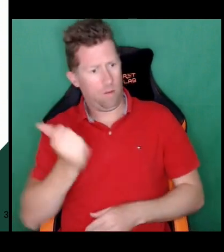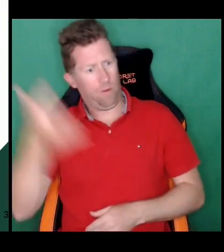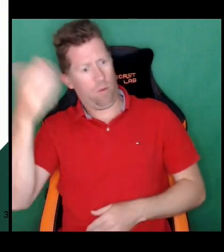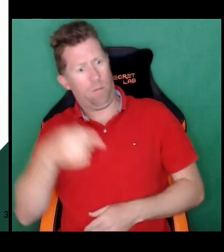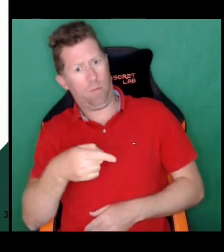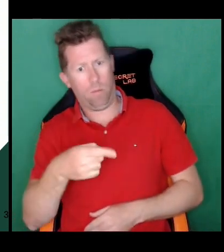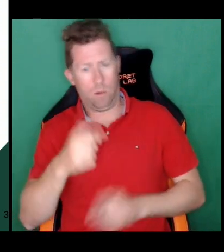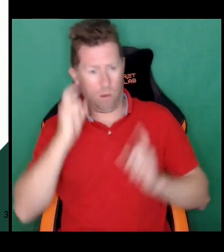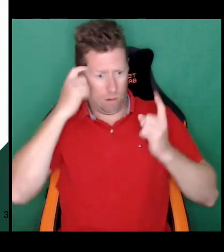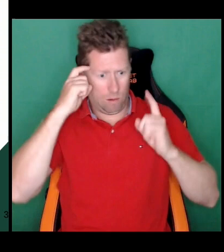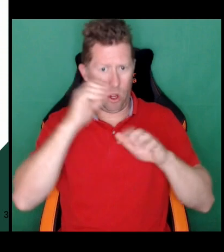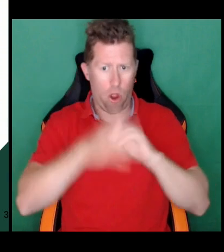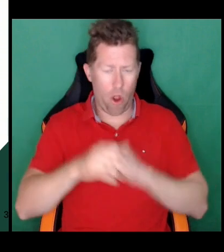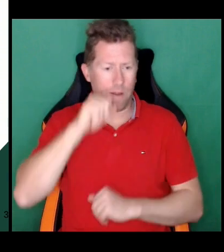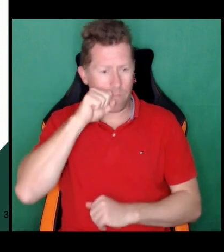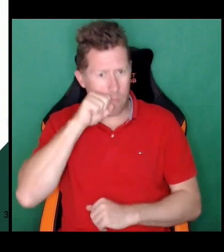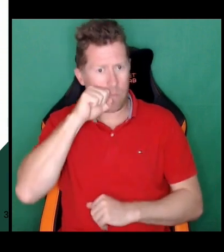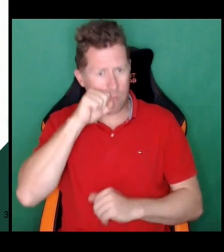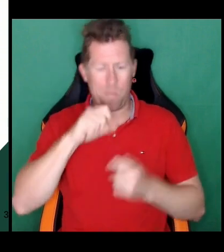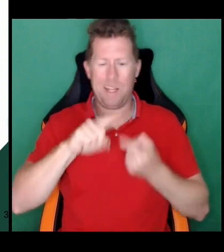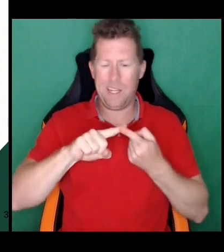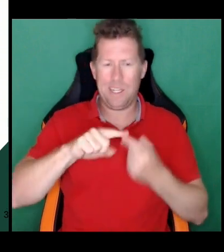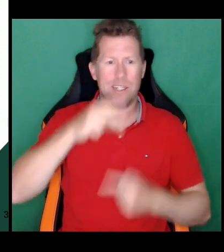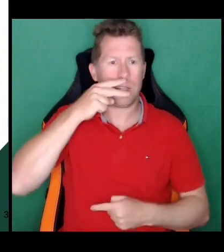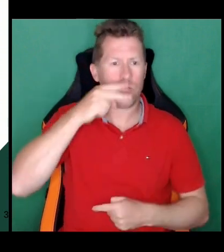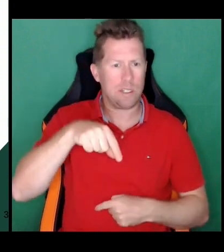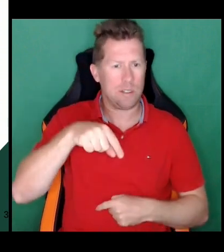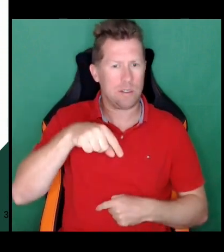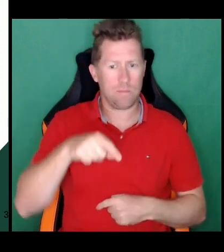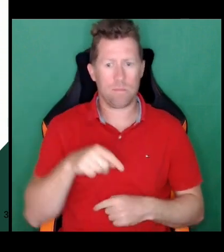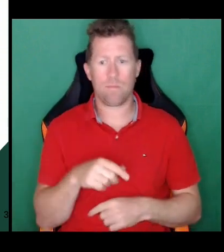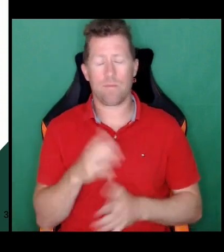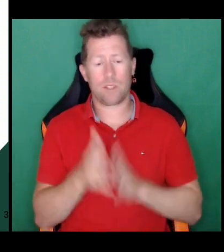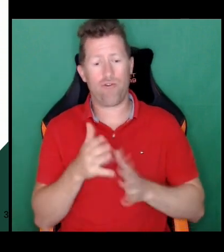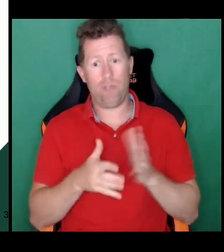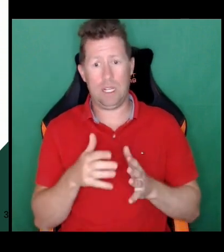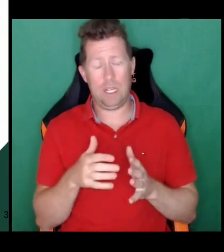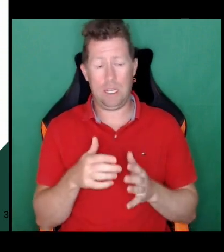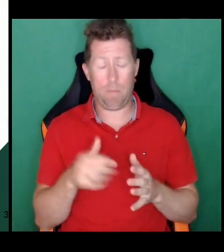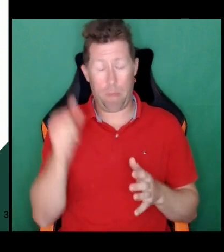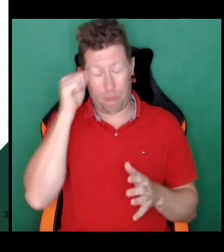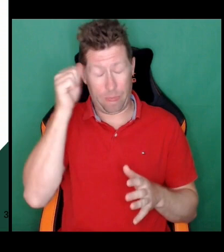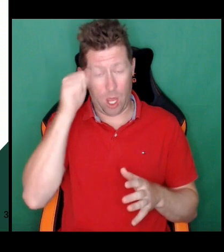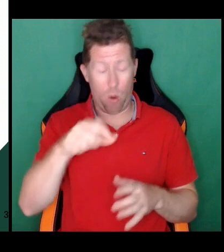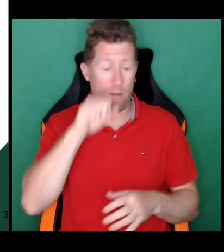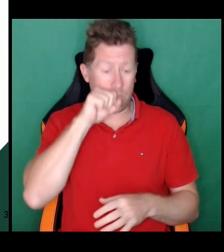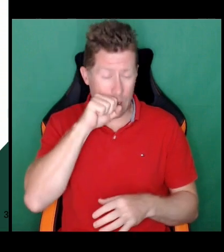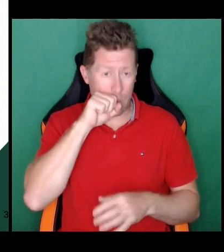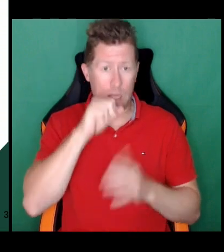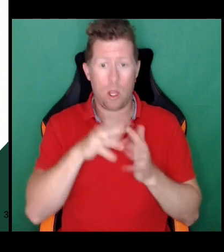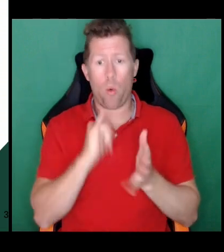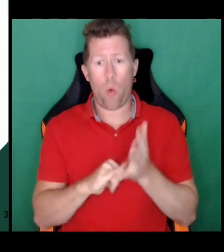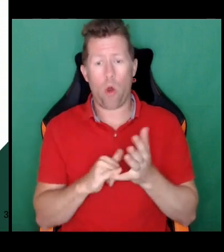concerning rise of e-cigarettes. It's no accident that in just a few years, vaping has gone from